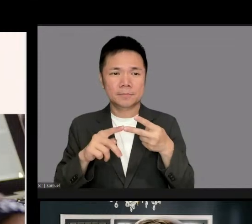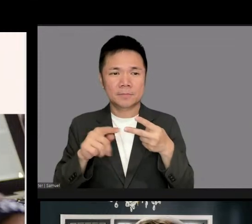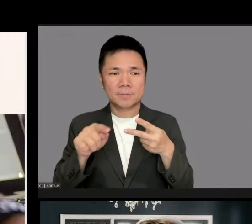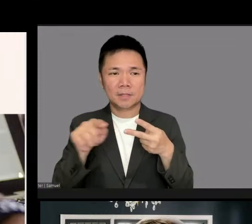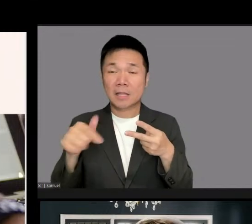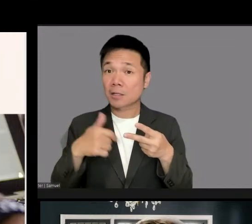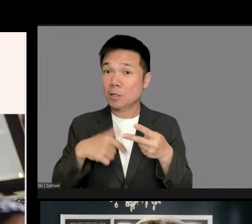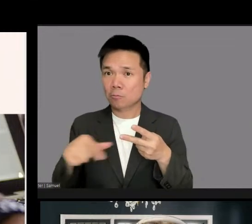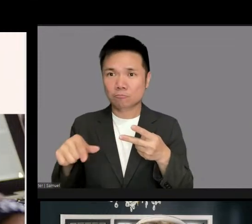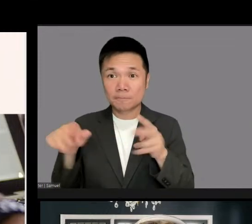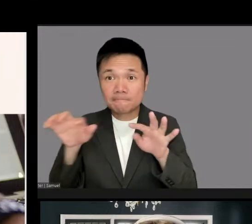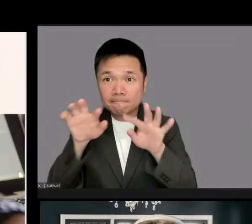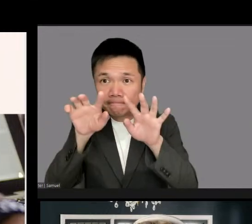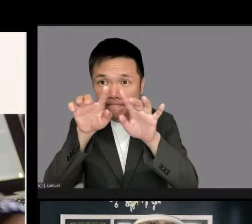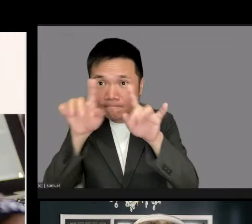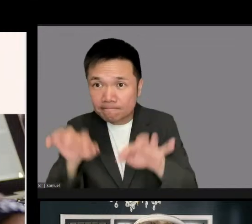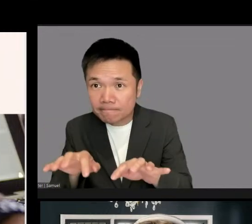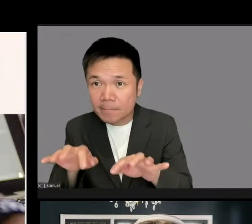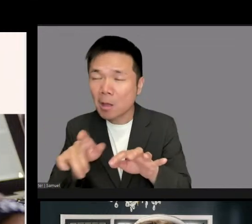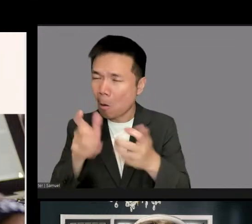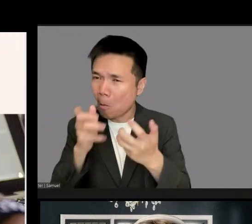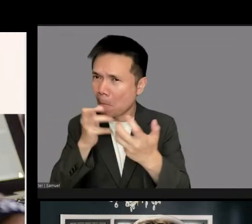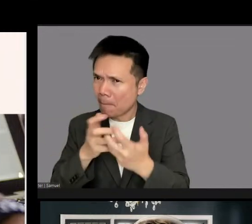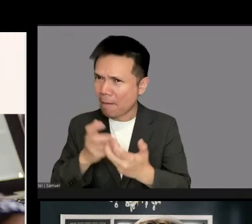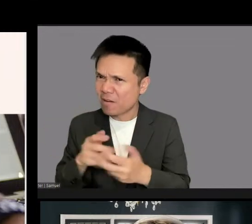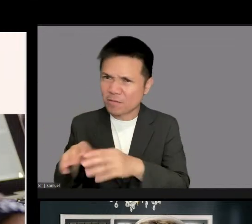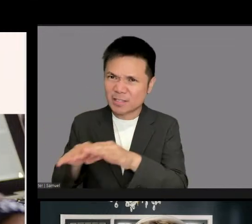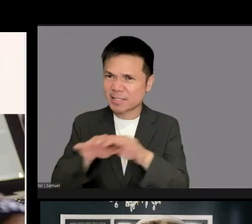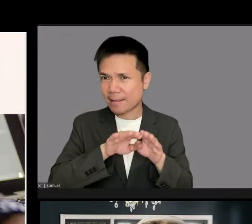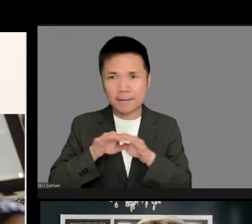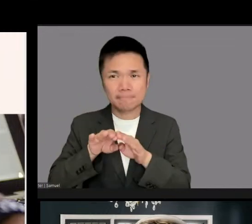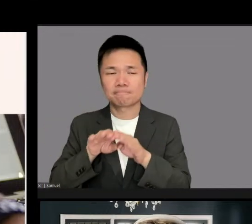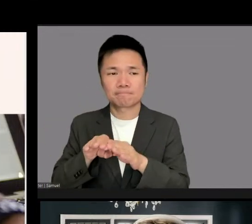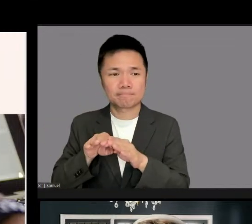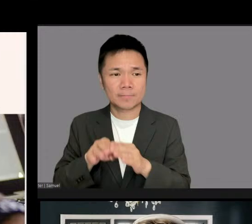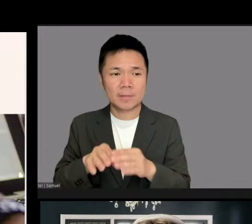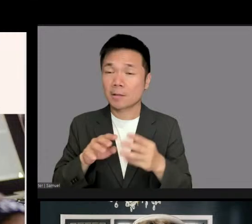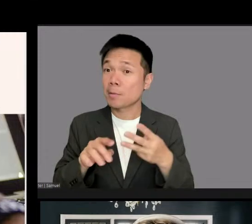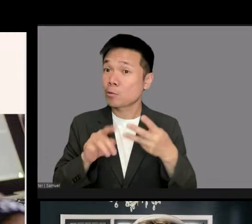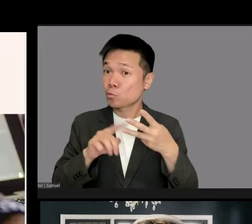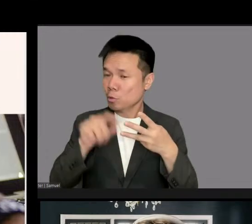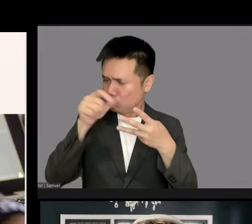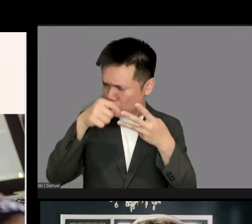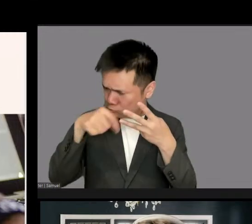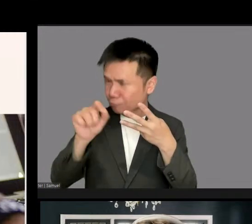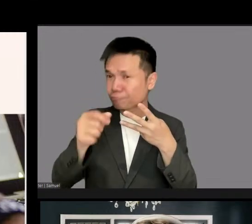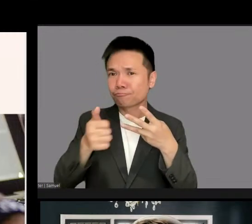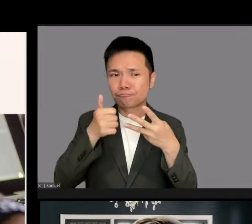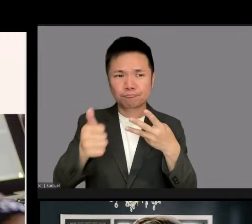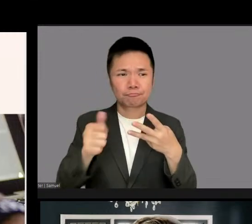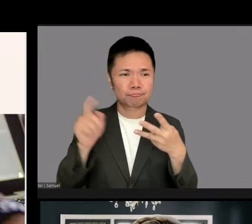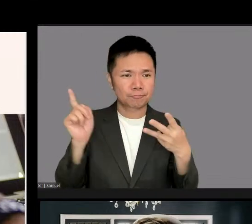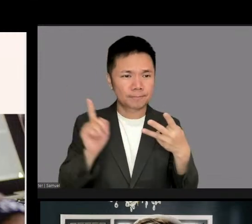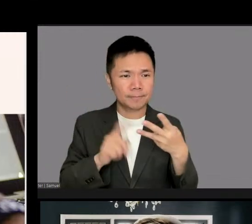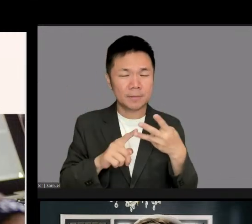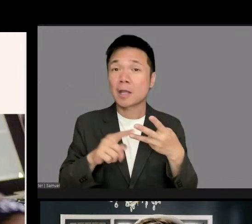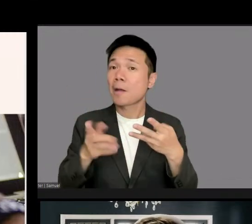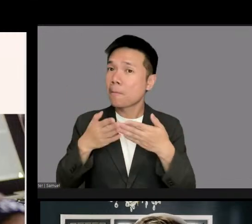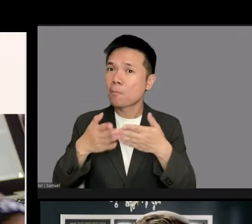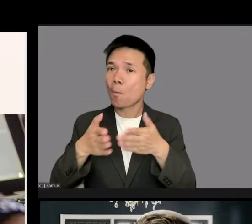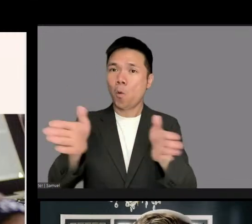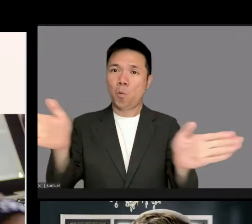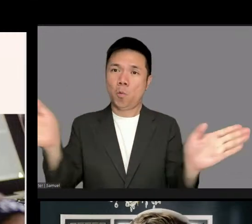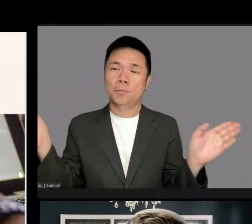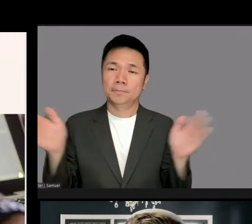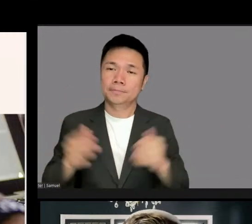is compliant with legal accessibility standards in your area. And then number 3, it allows you to reach a wider audience. What's great about